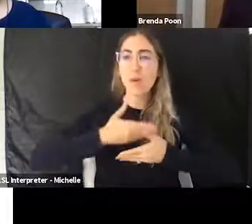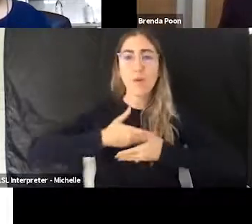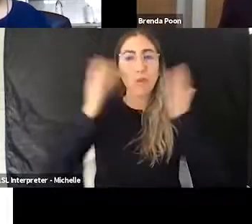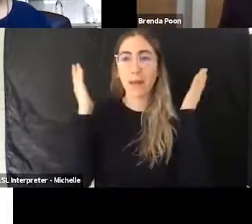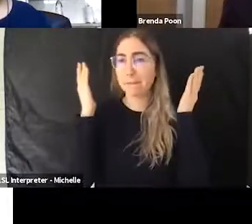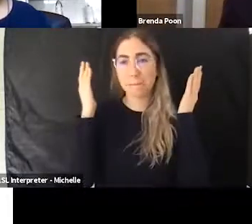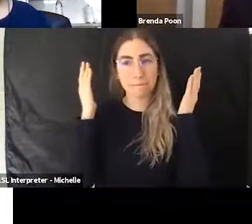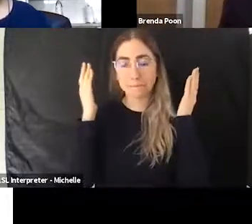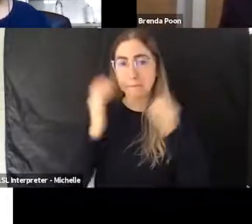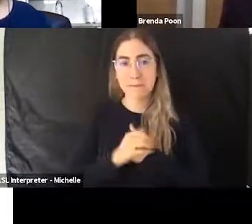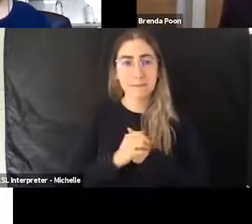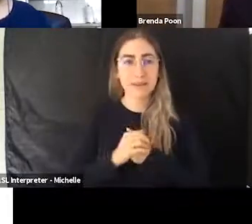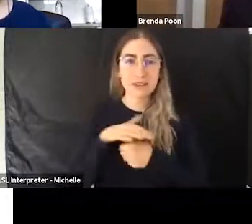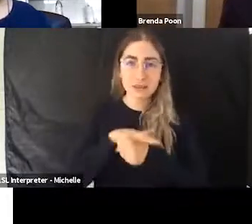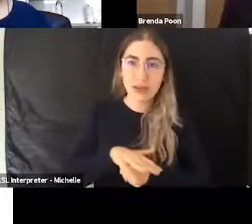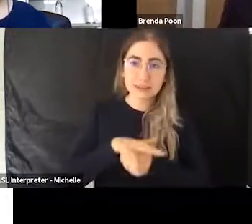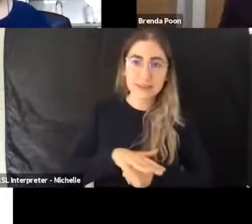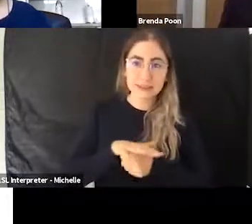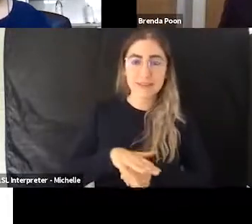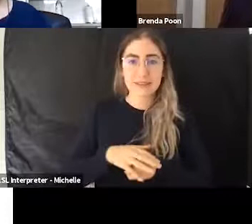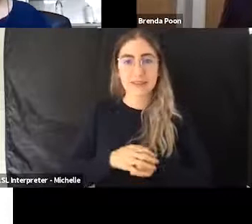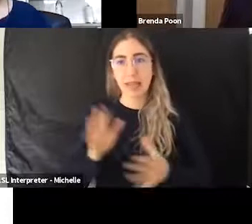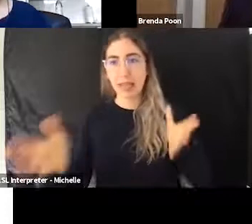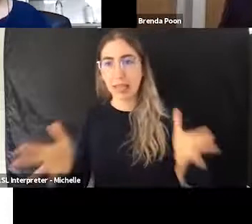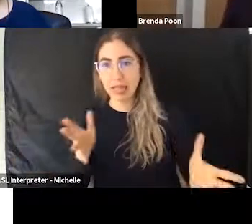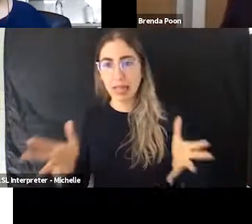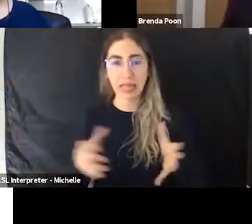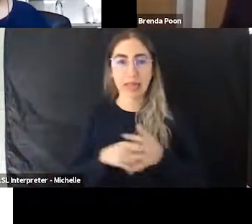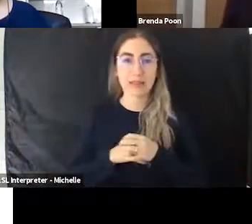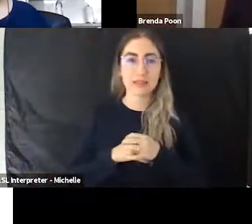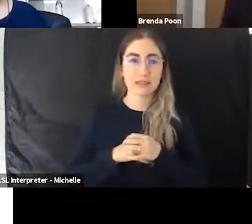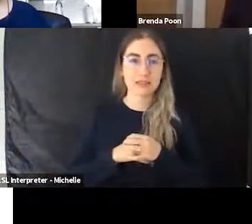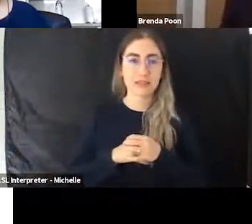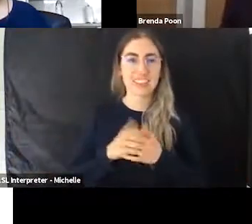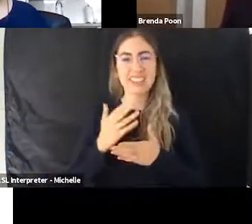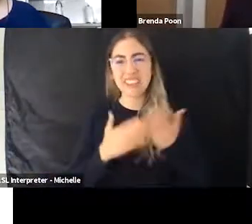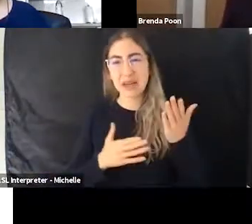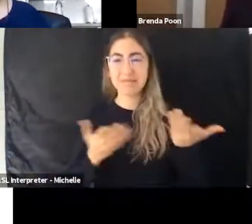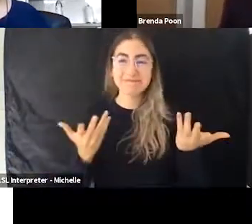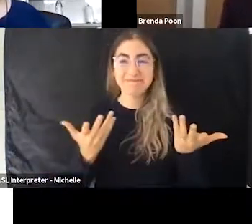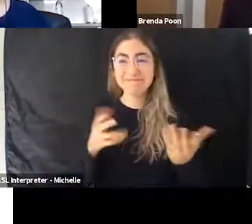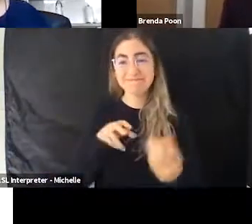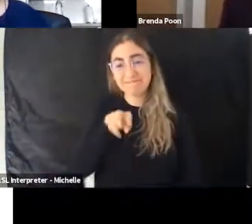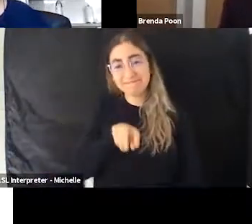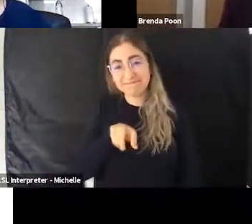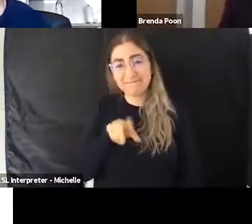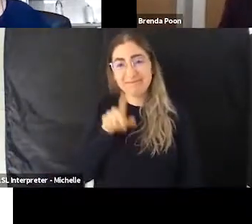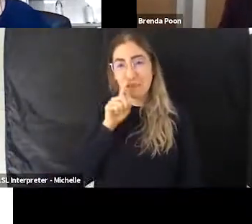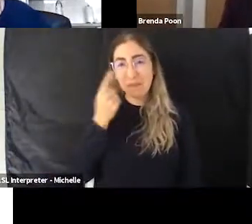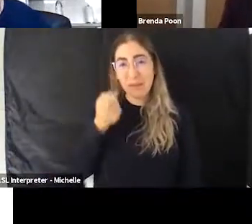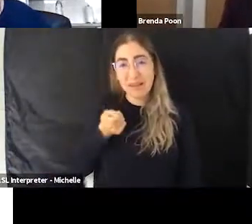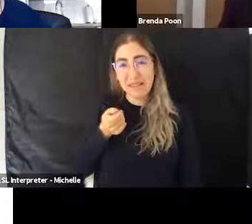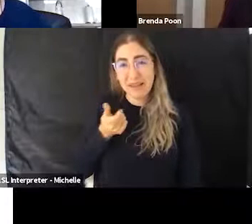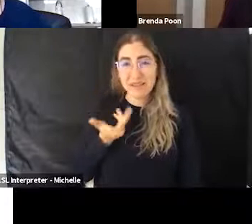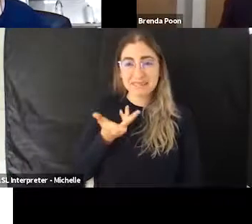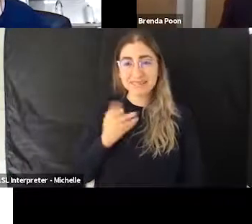some, stressful. It was a sense of format that was tied with a bit more boredom. And there was also the aspects